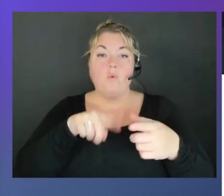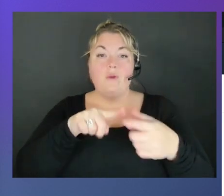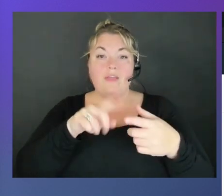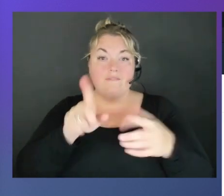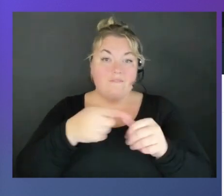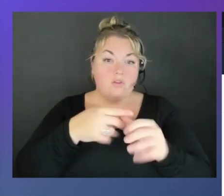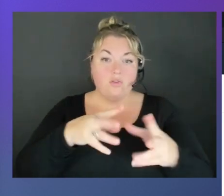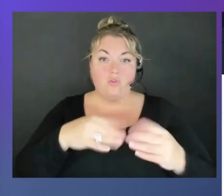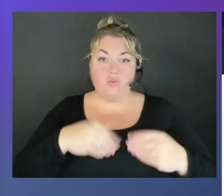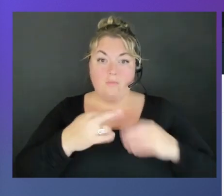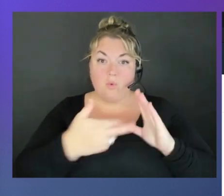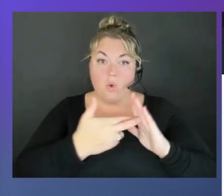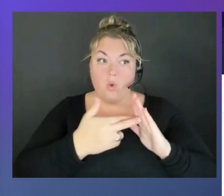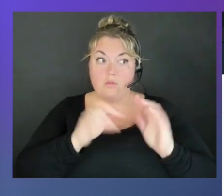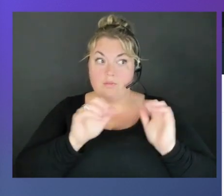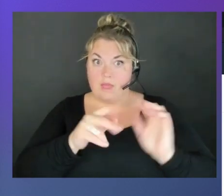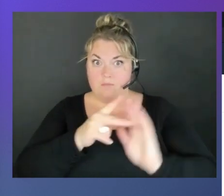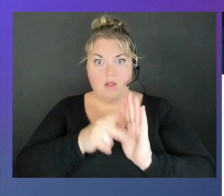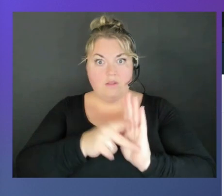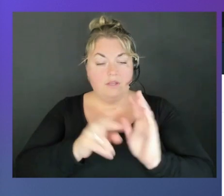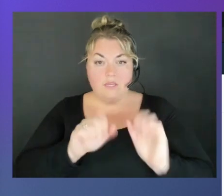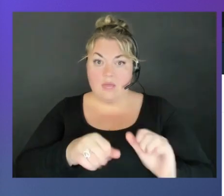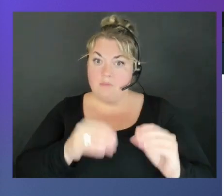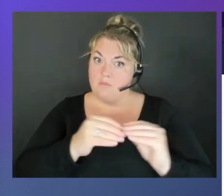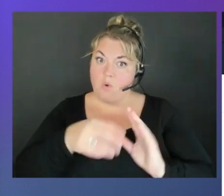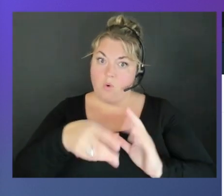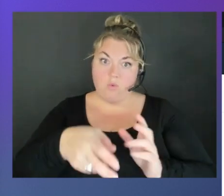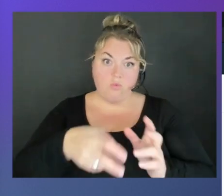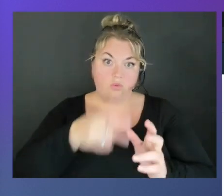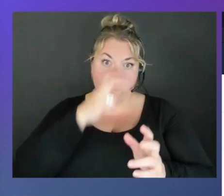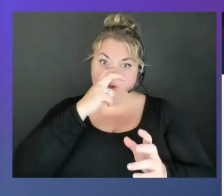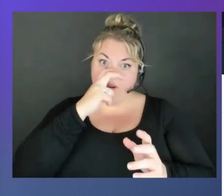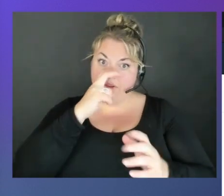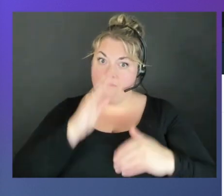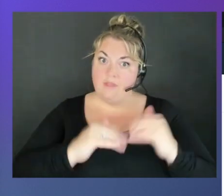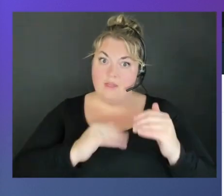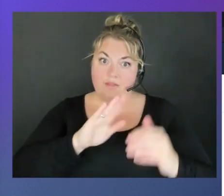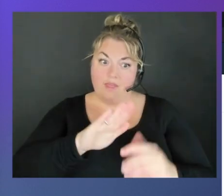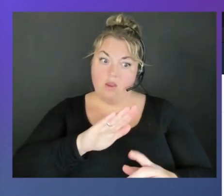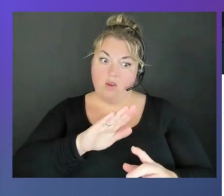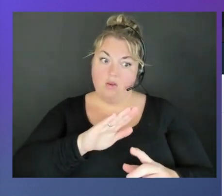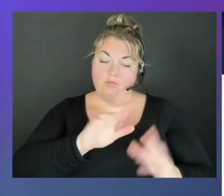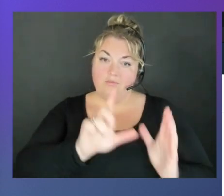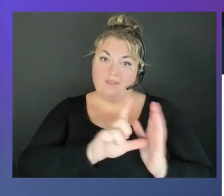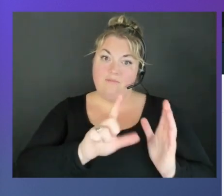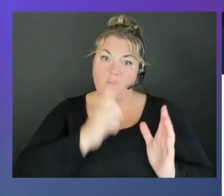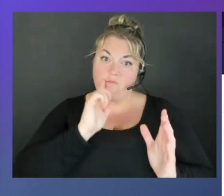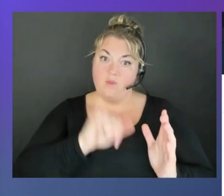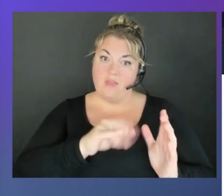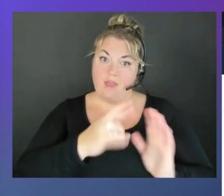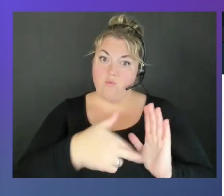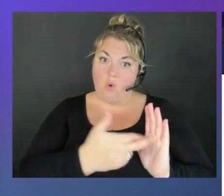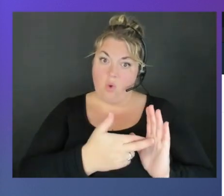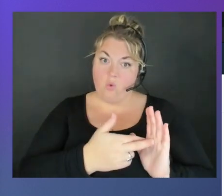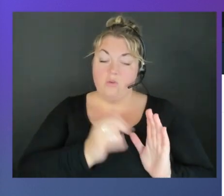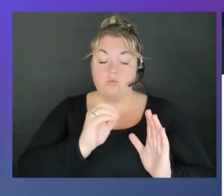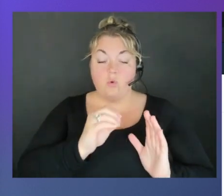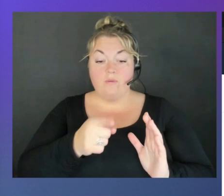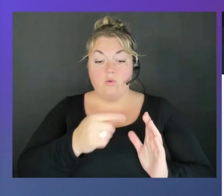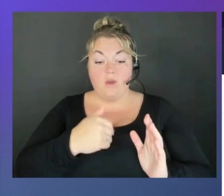can be far more restrictive than maybe the role has by default. So perhaps if you have a role that